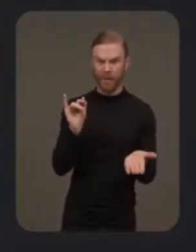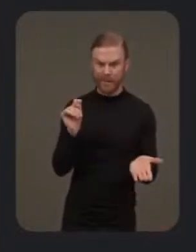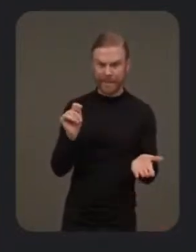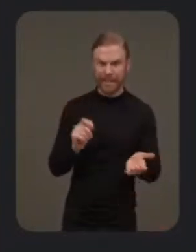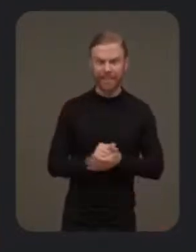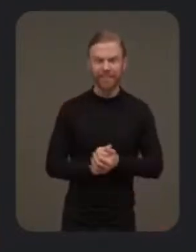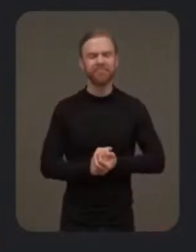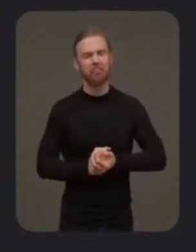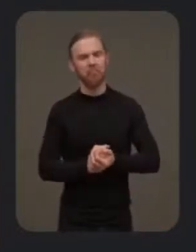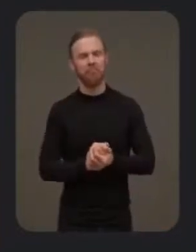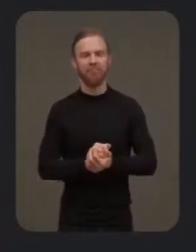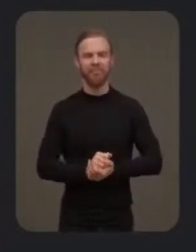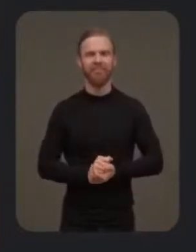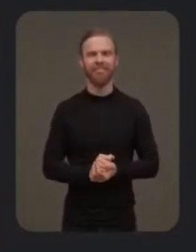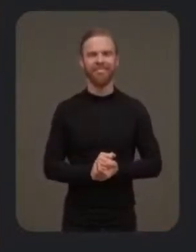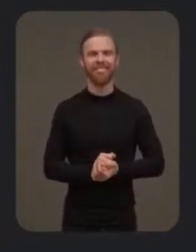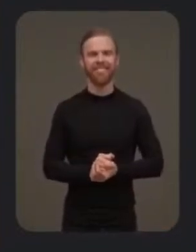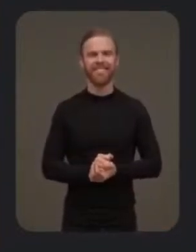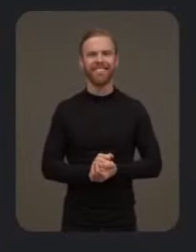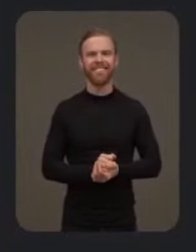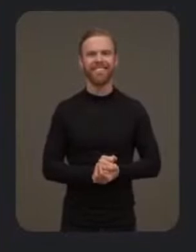it.